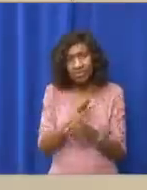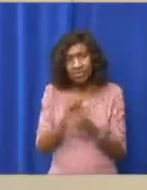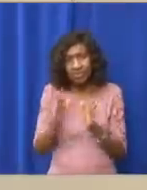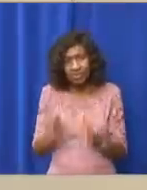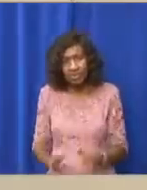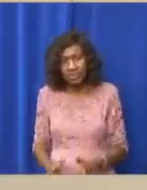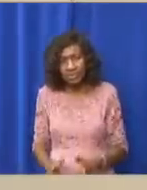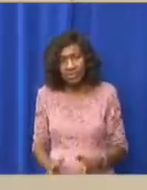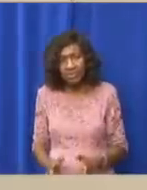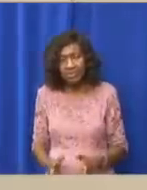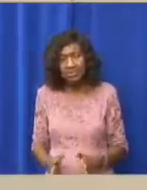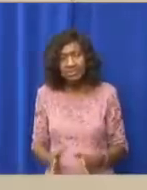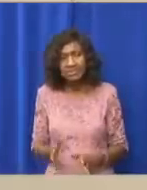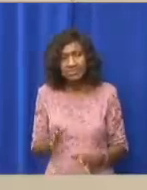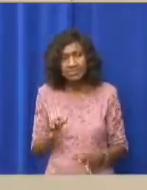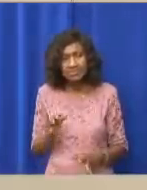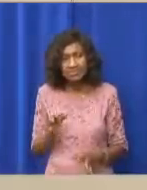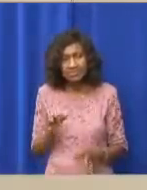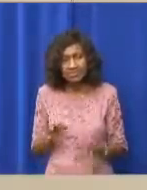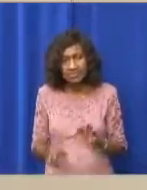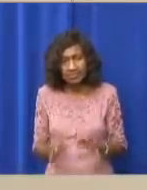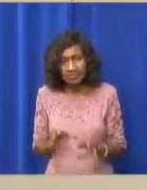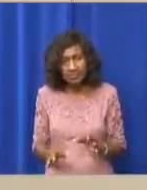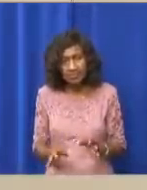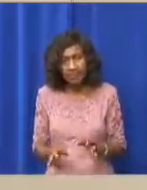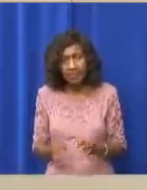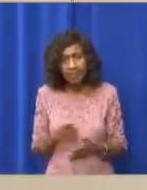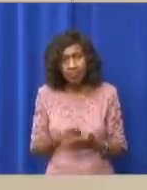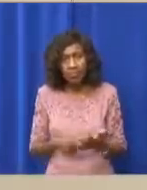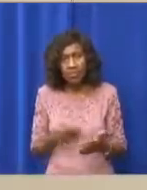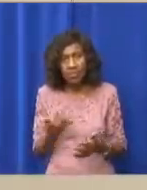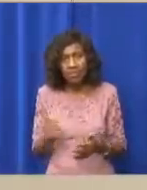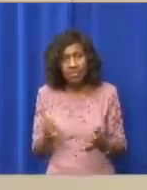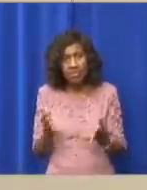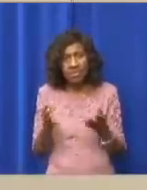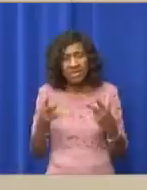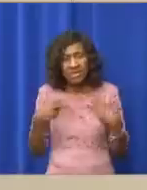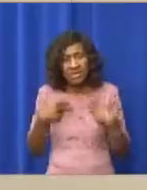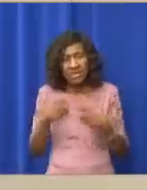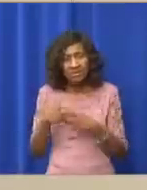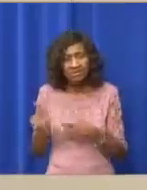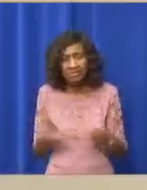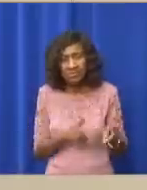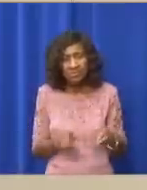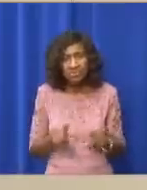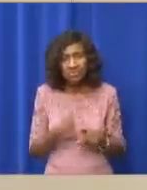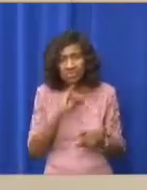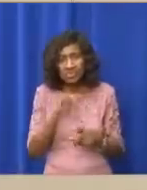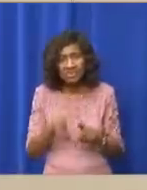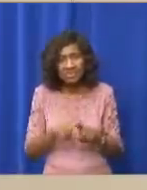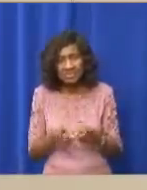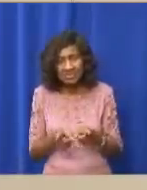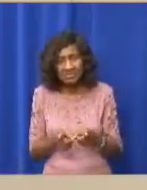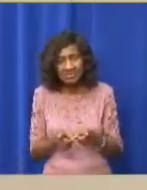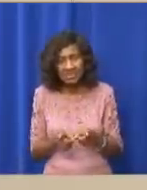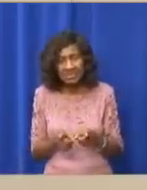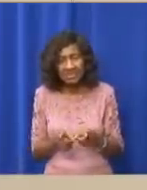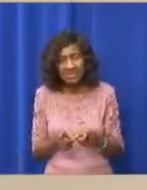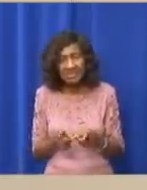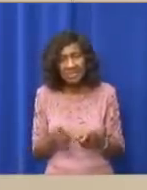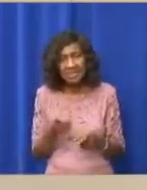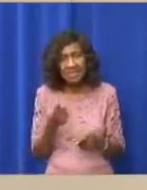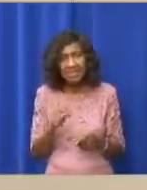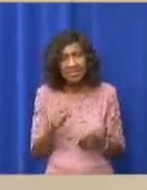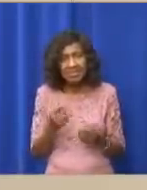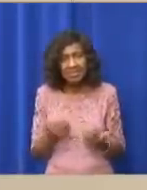what they are allowed to do has been extended, which is the case, for instance, with respect to the Home Depots, who have been